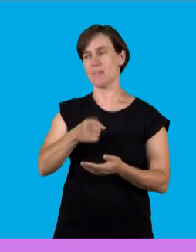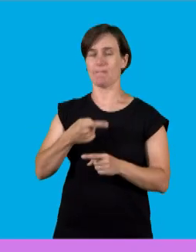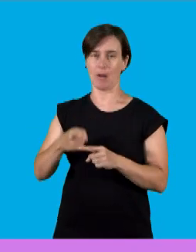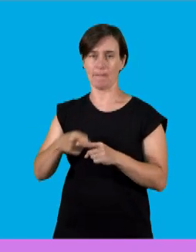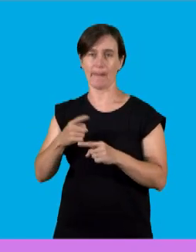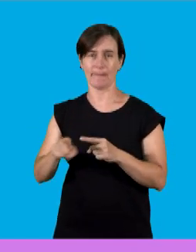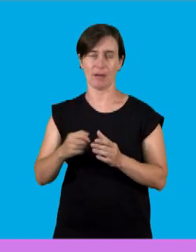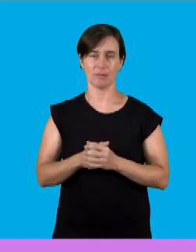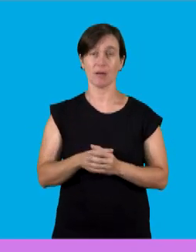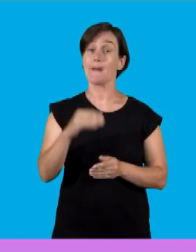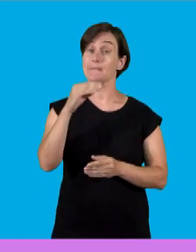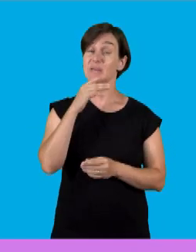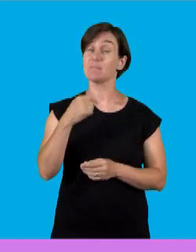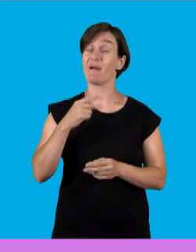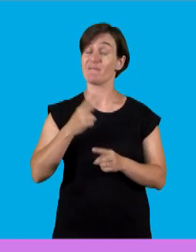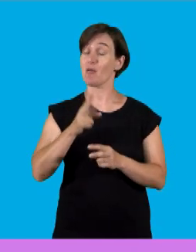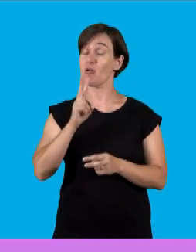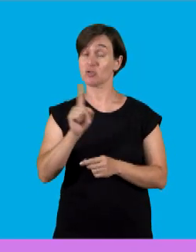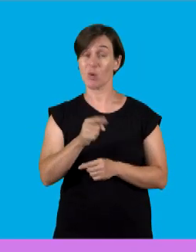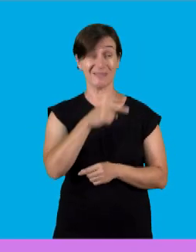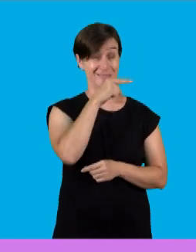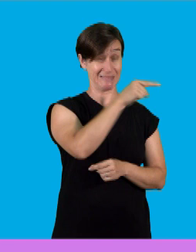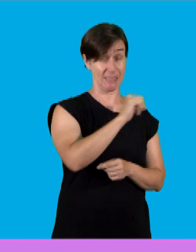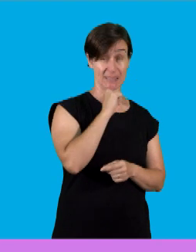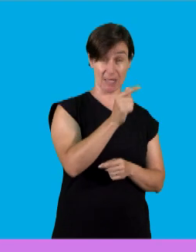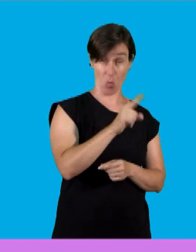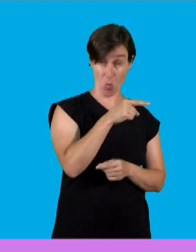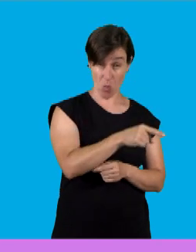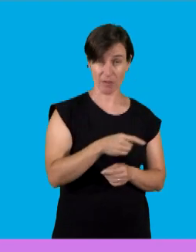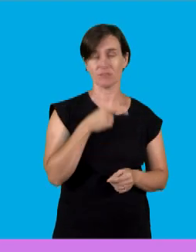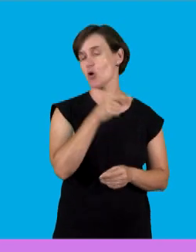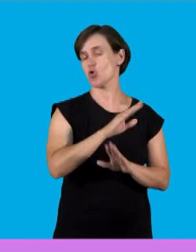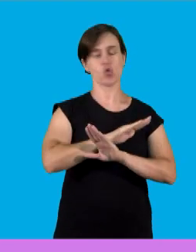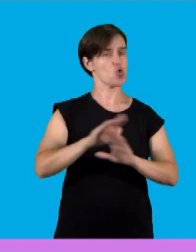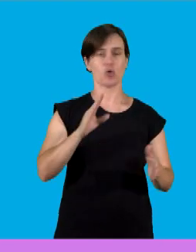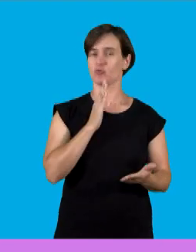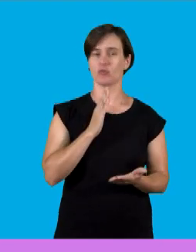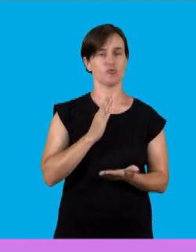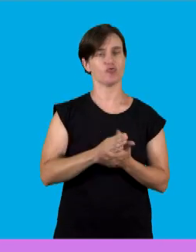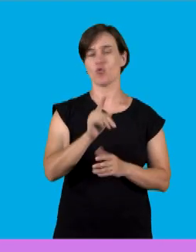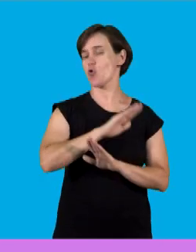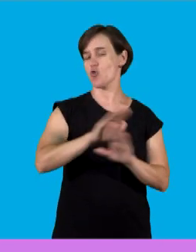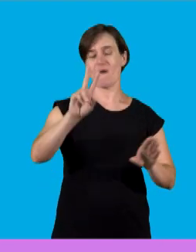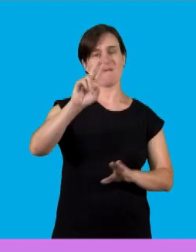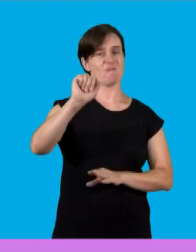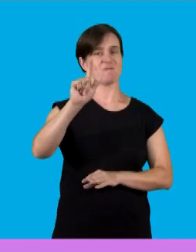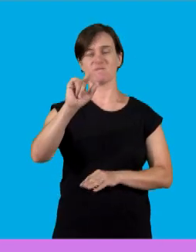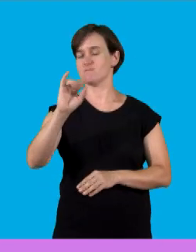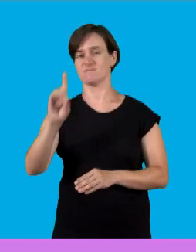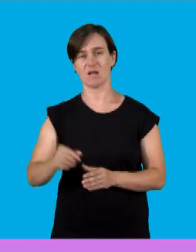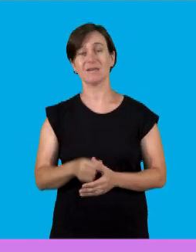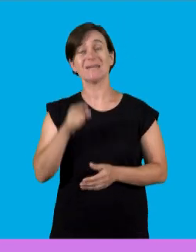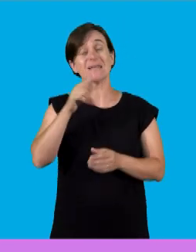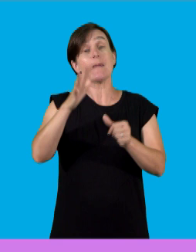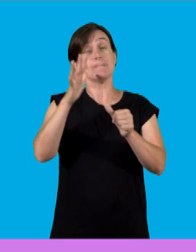initially said he should pay. So therefore, his statement is, and I'll write it here, not valid. Guys, and it's so